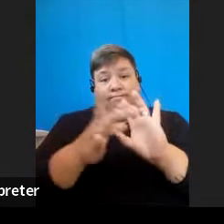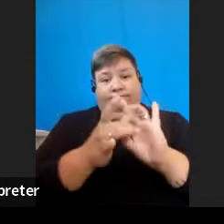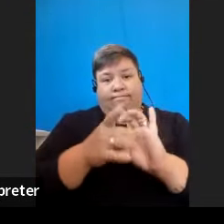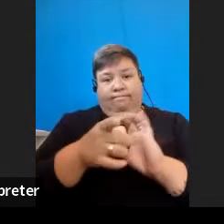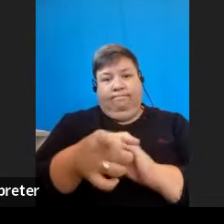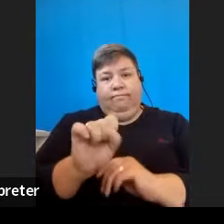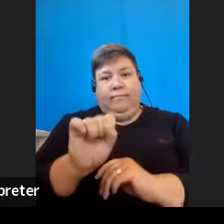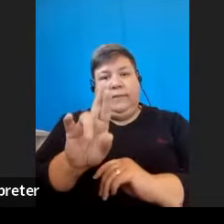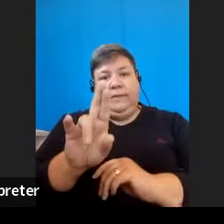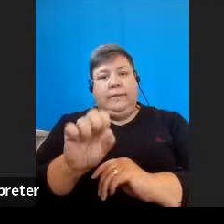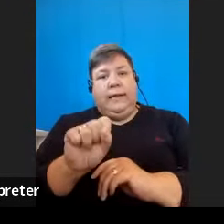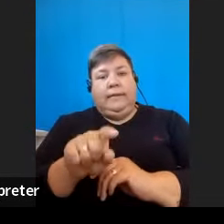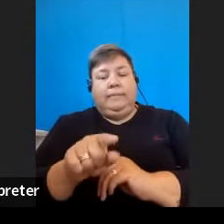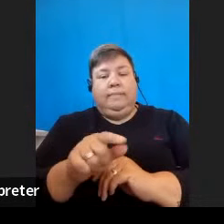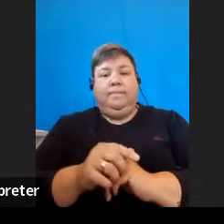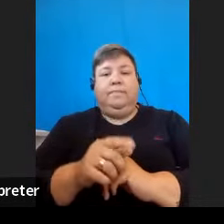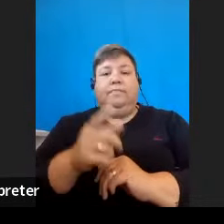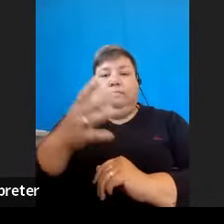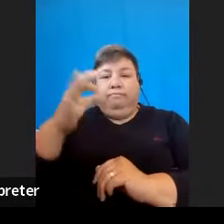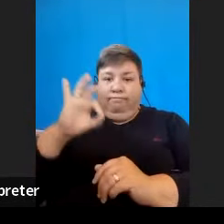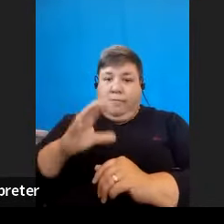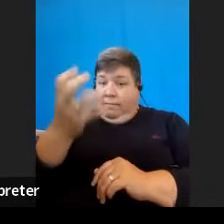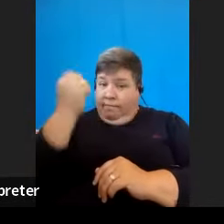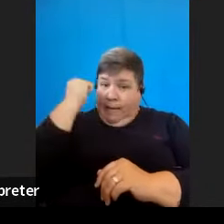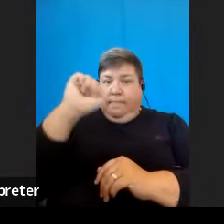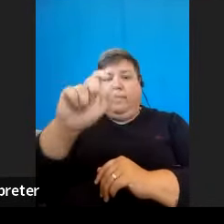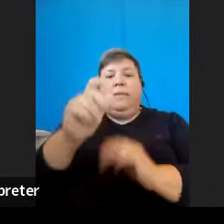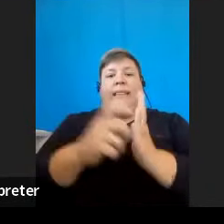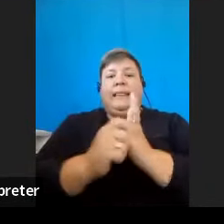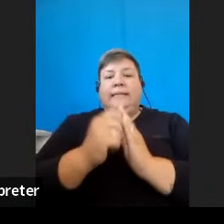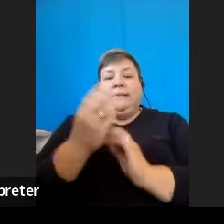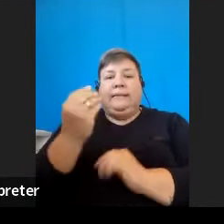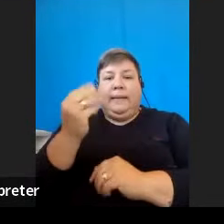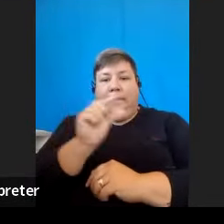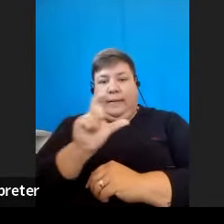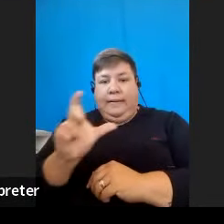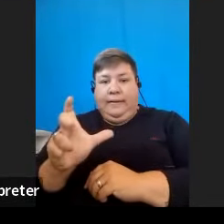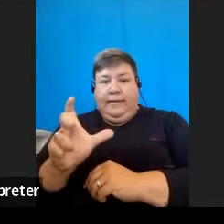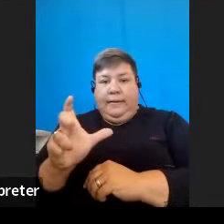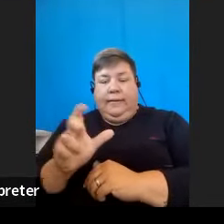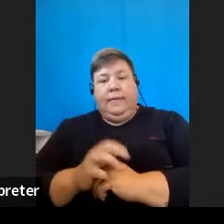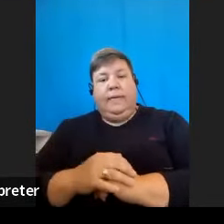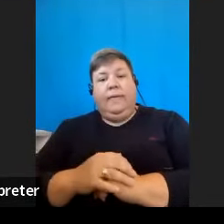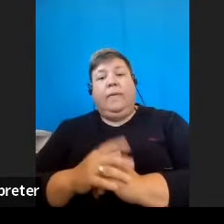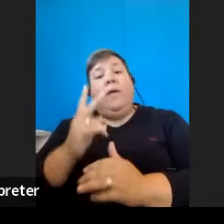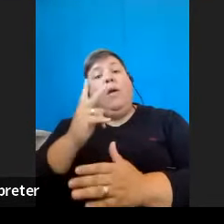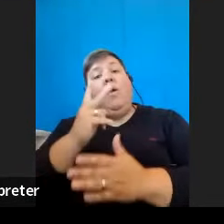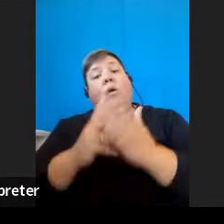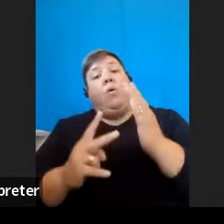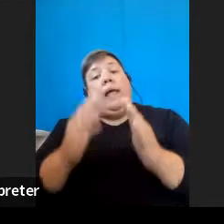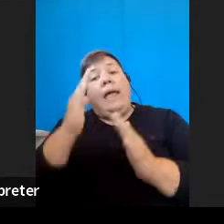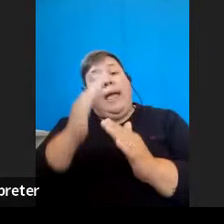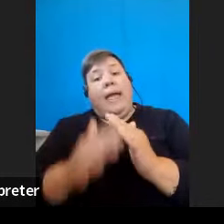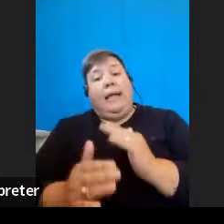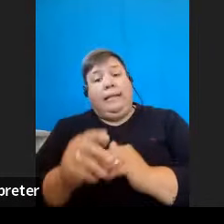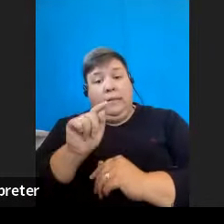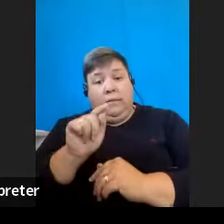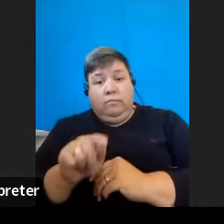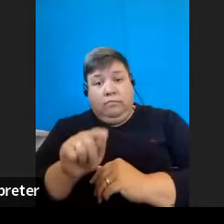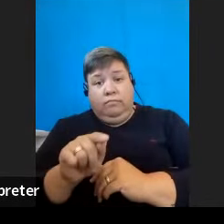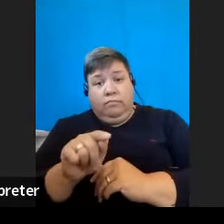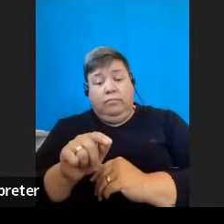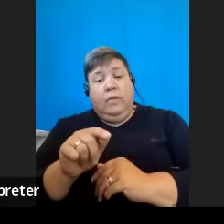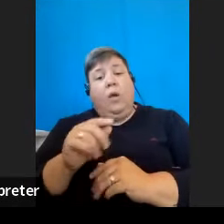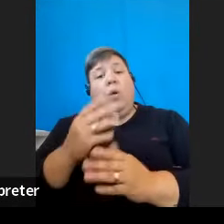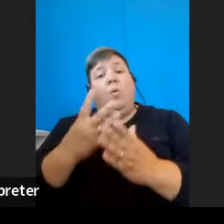You get the income tax number there. And then you don't only end with income tax.